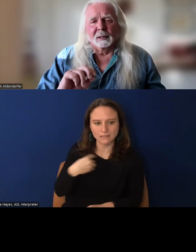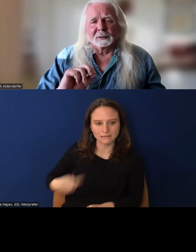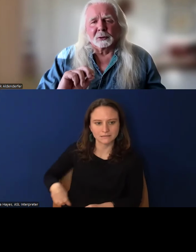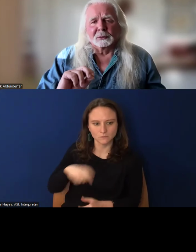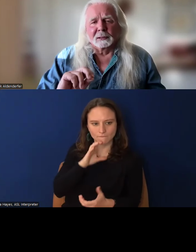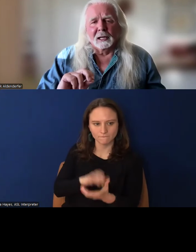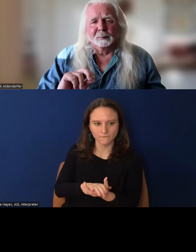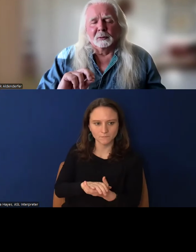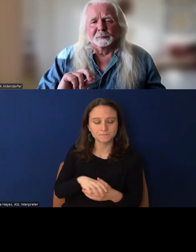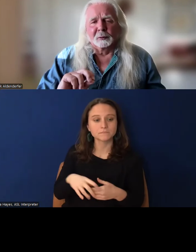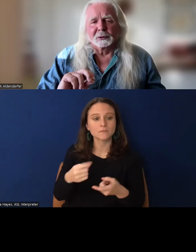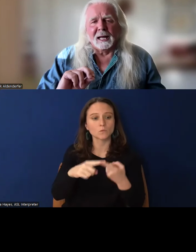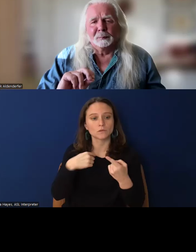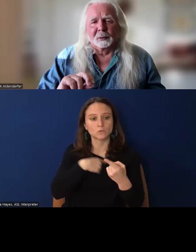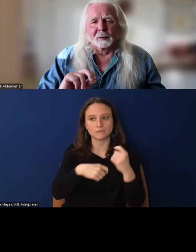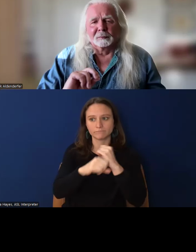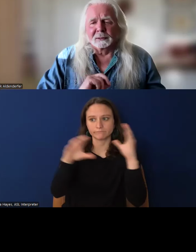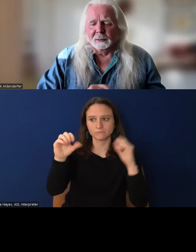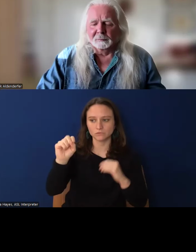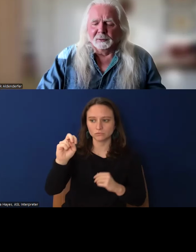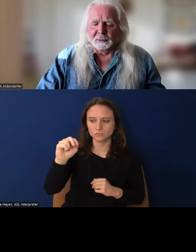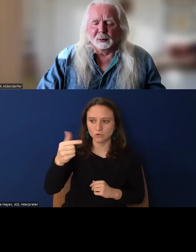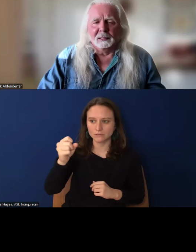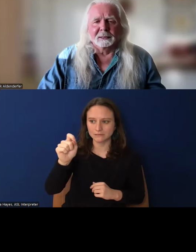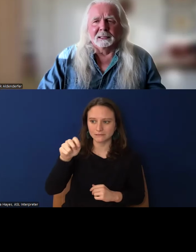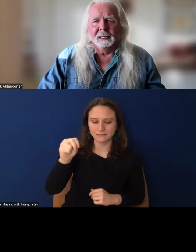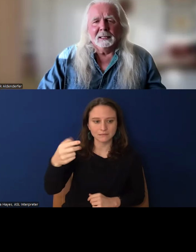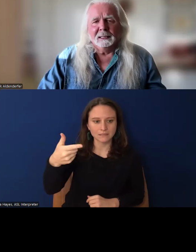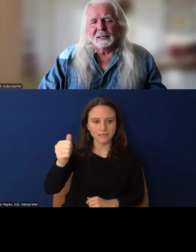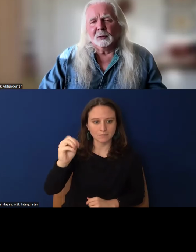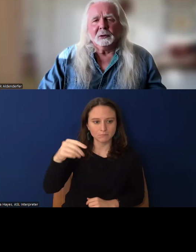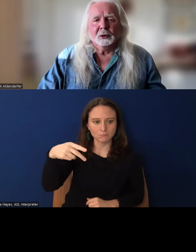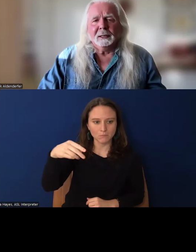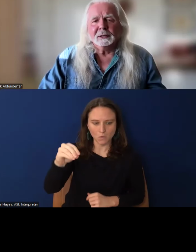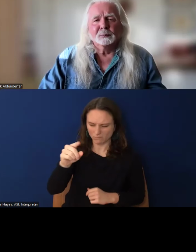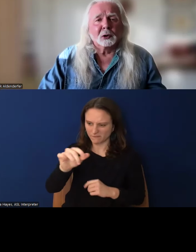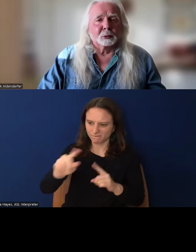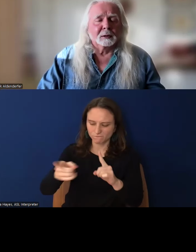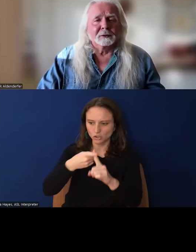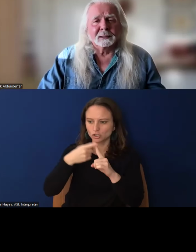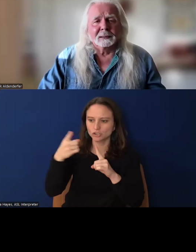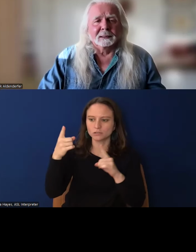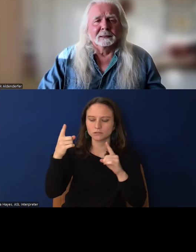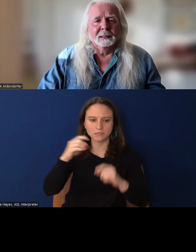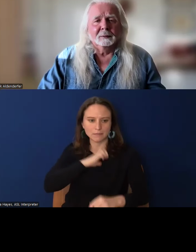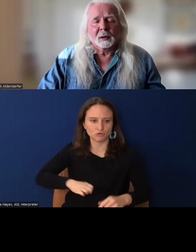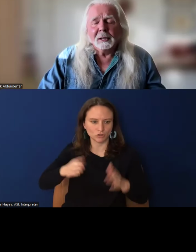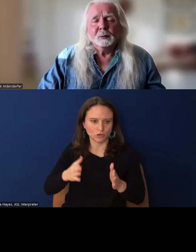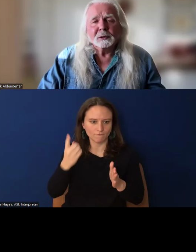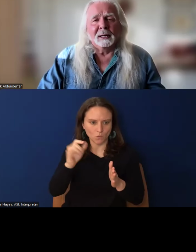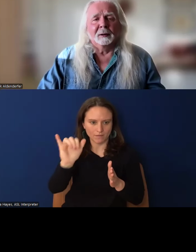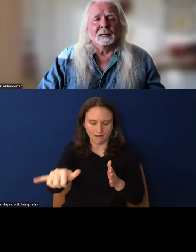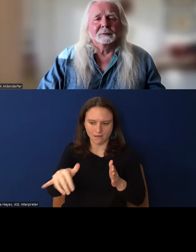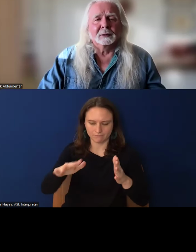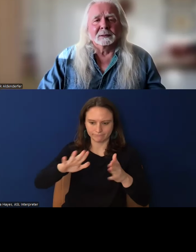think about Songtsen Gampo, the first emperor of this polity, is that we're going to look at his mortuary facility, where he